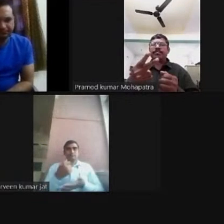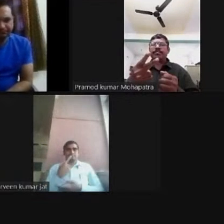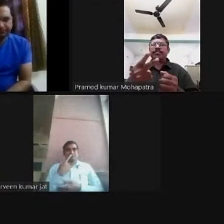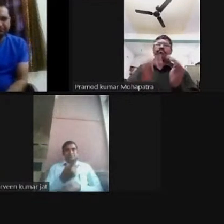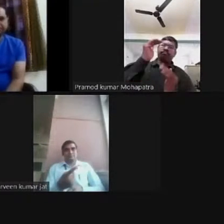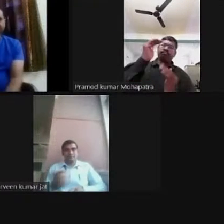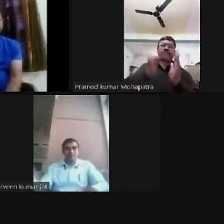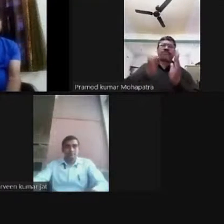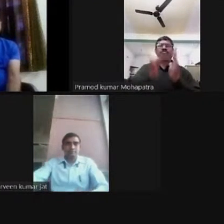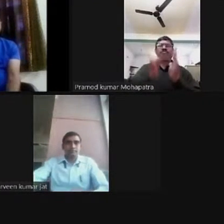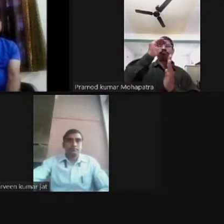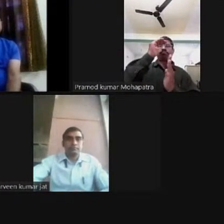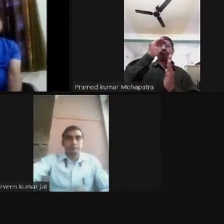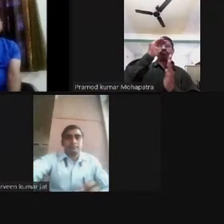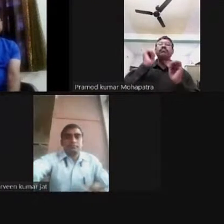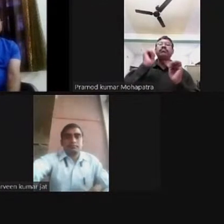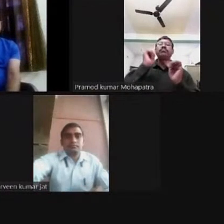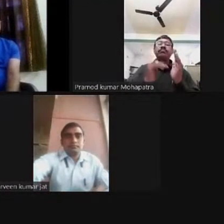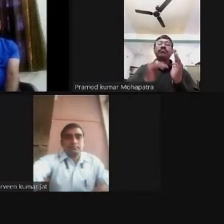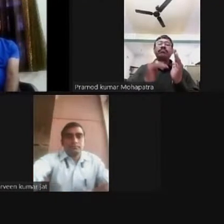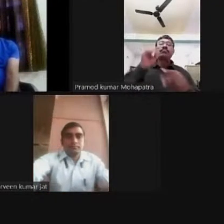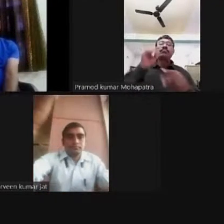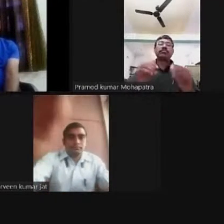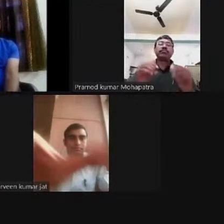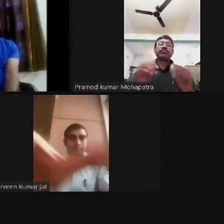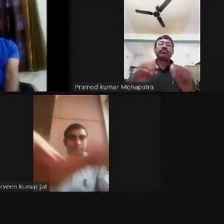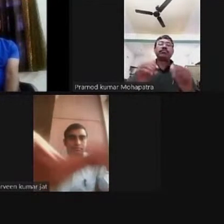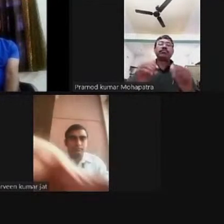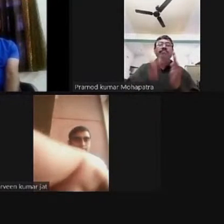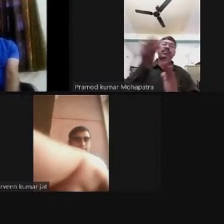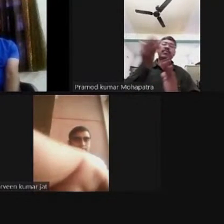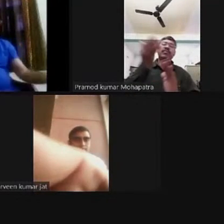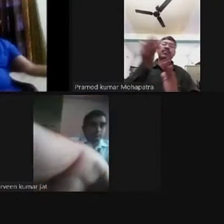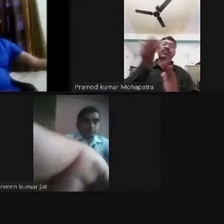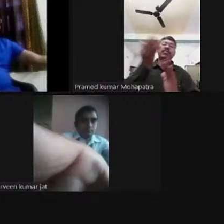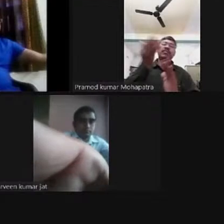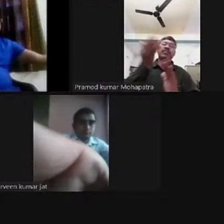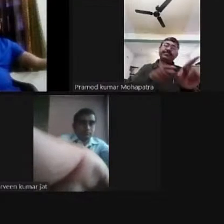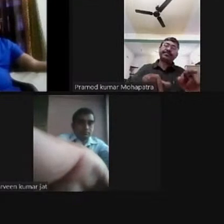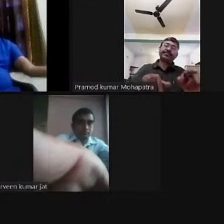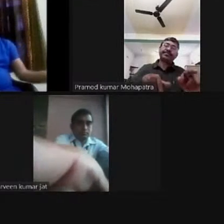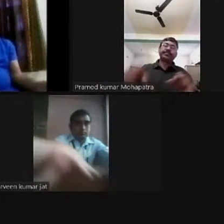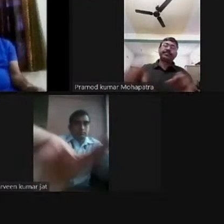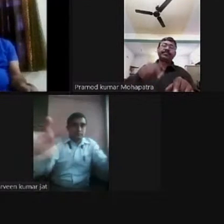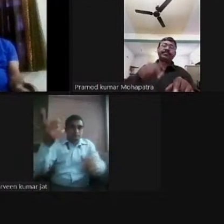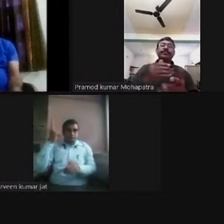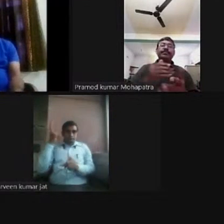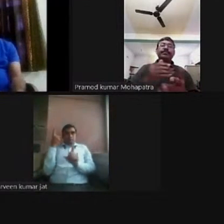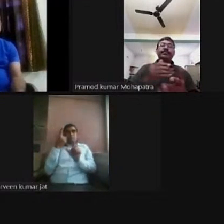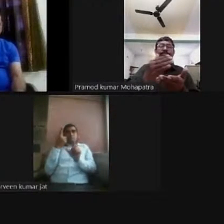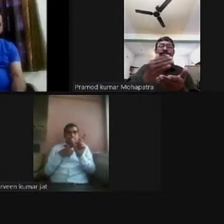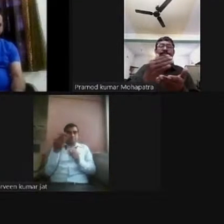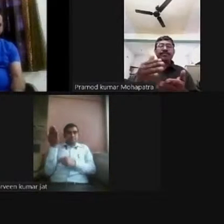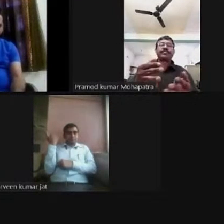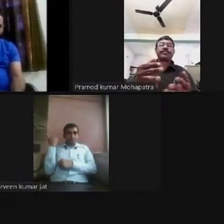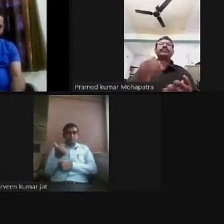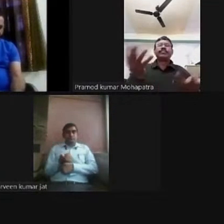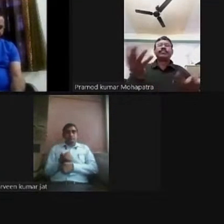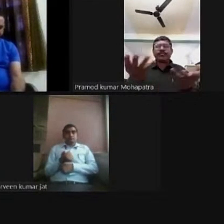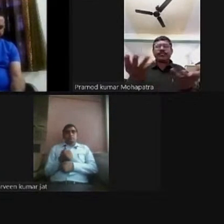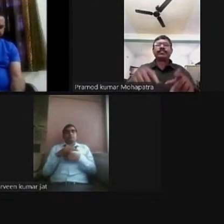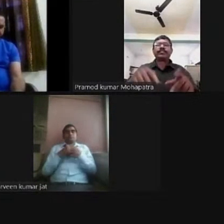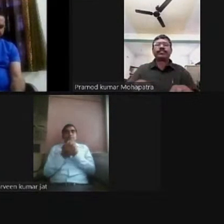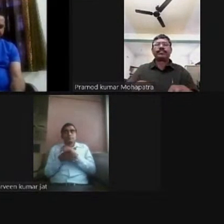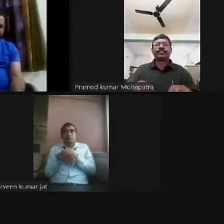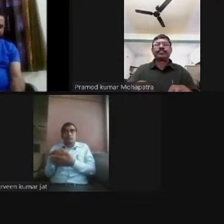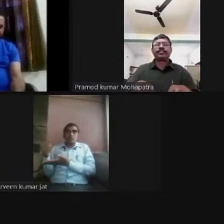an incremental budget. Like for instance, yesterday, previous years, what are the wash services